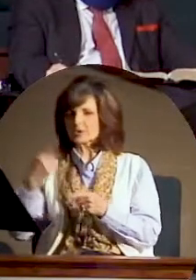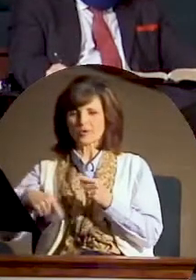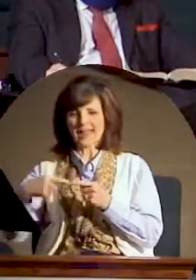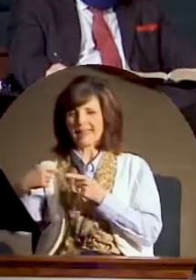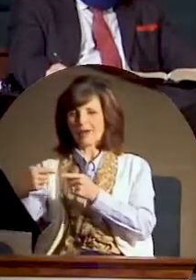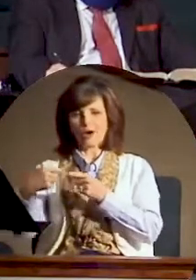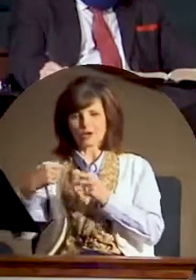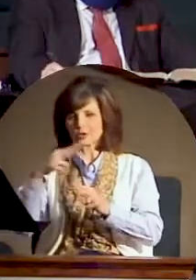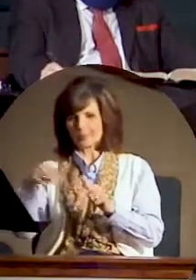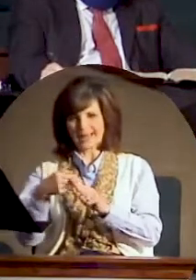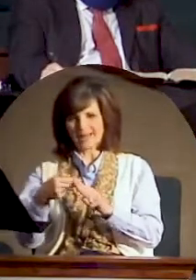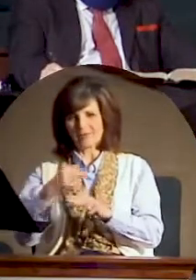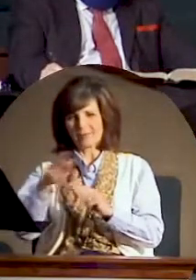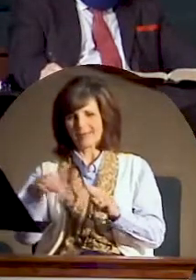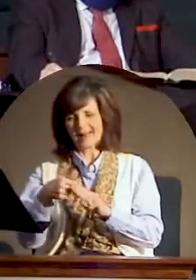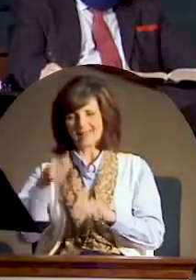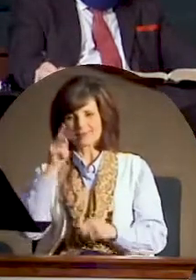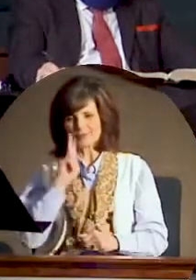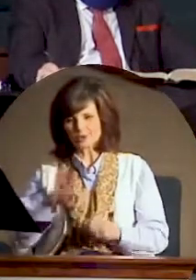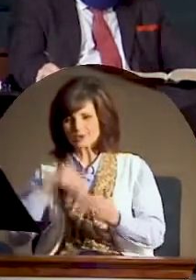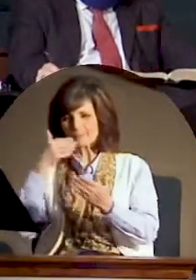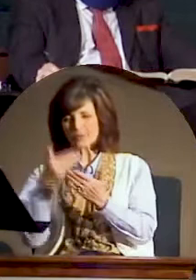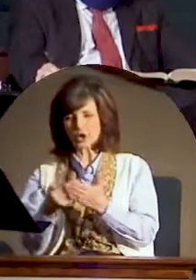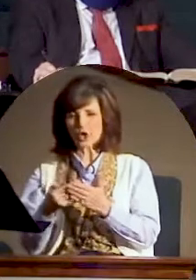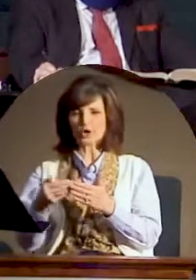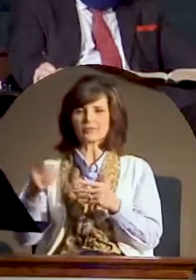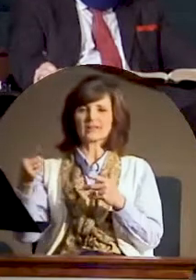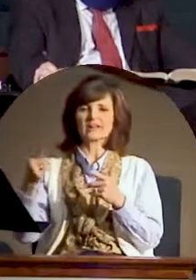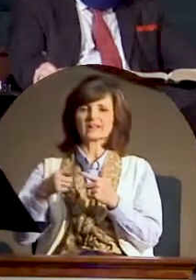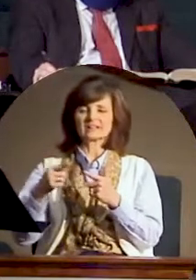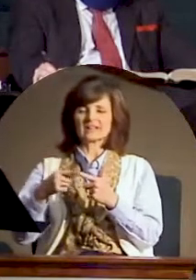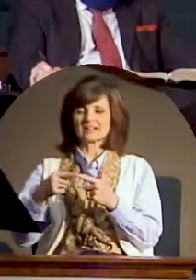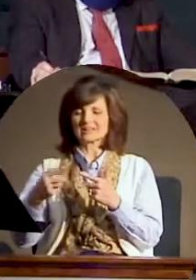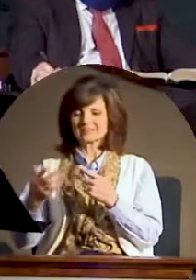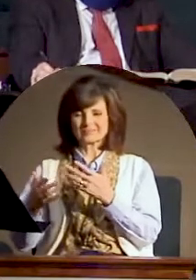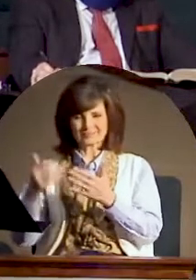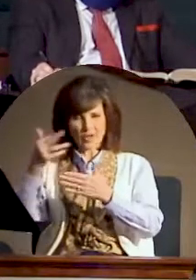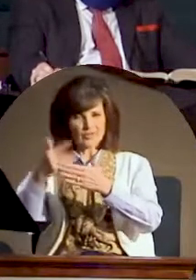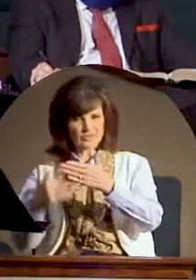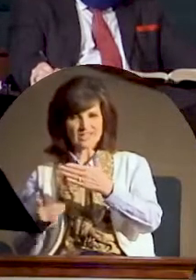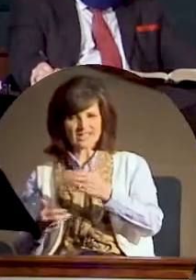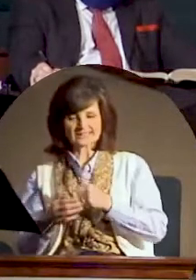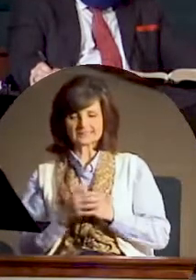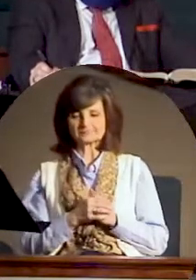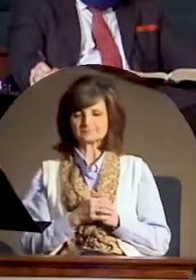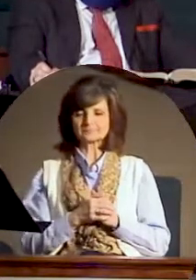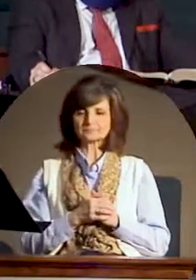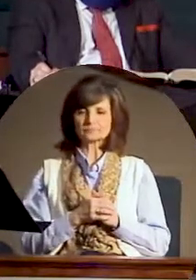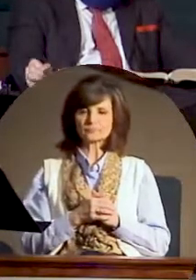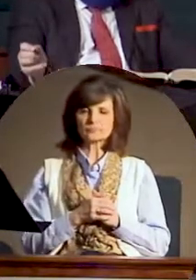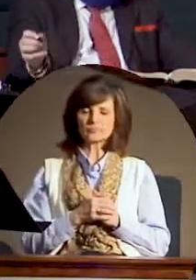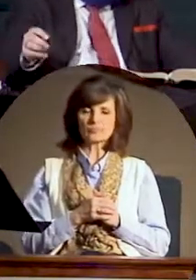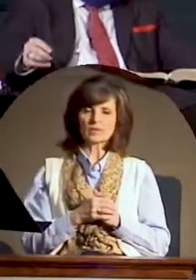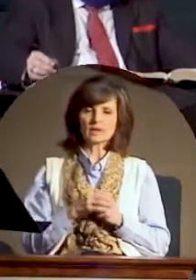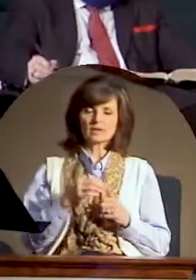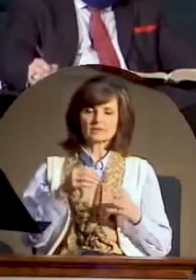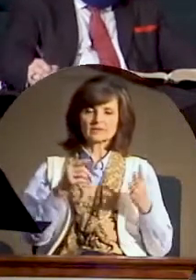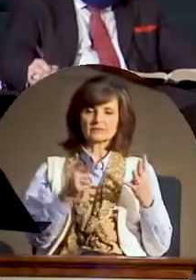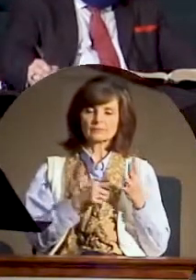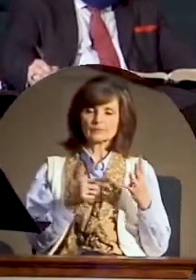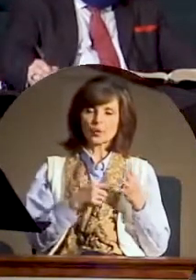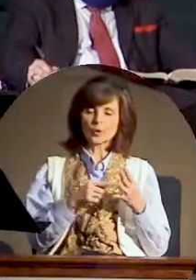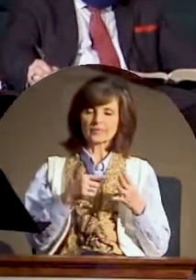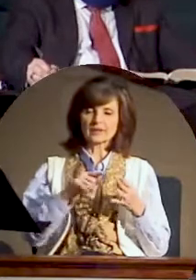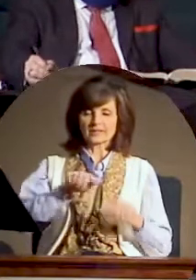got foreknowledge, and then we've got flesh, and then we've got faith. And then what about this